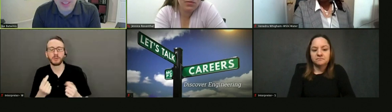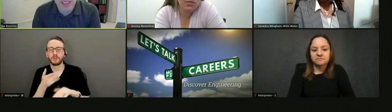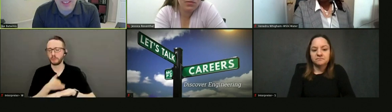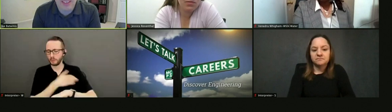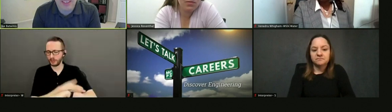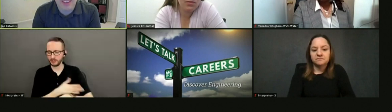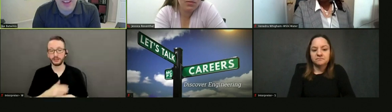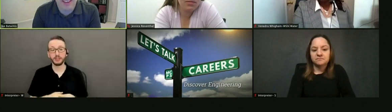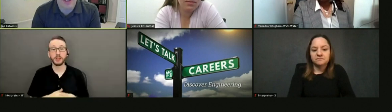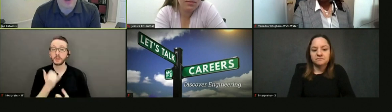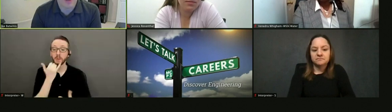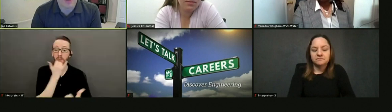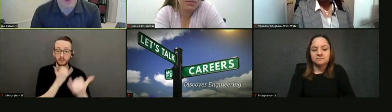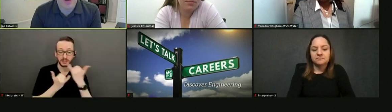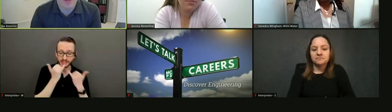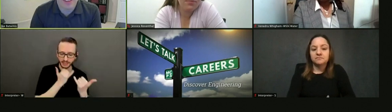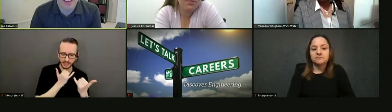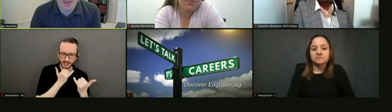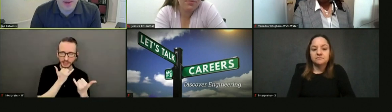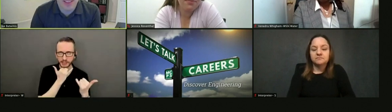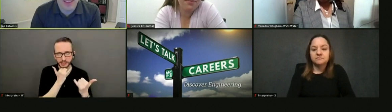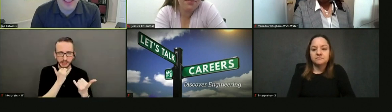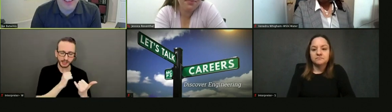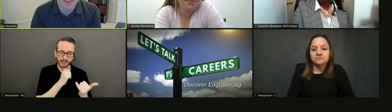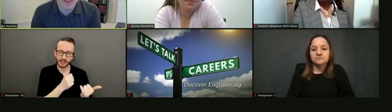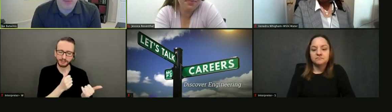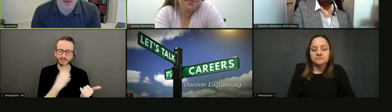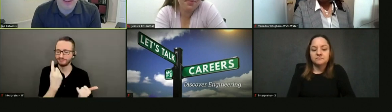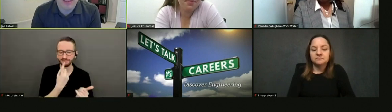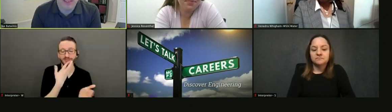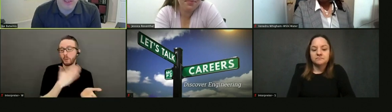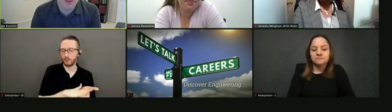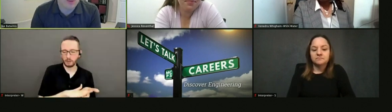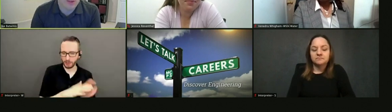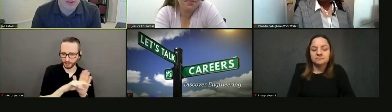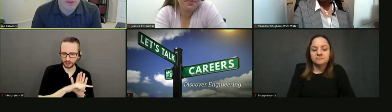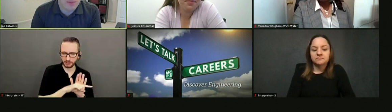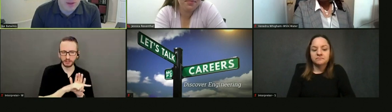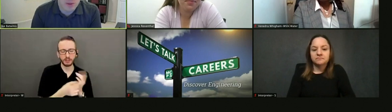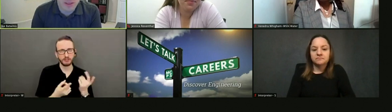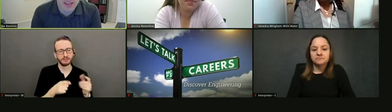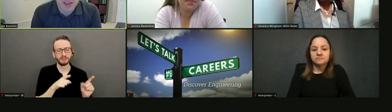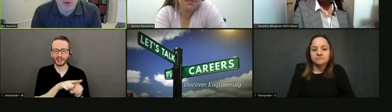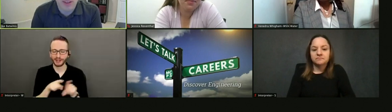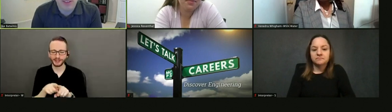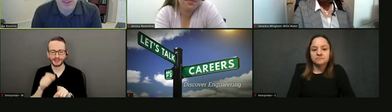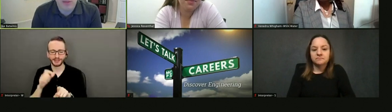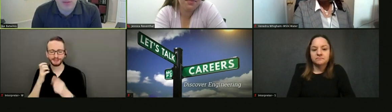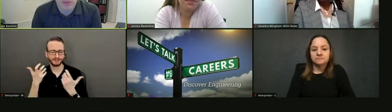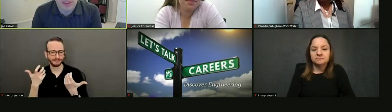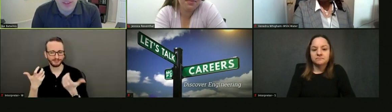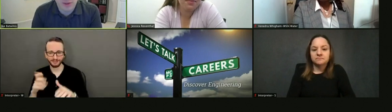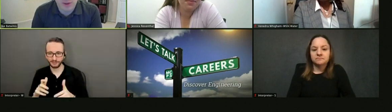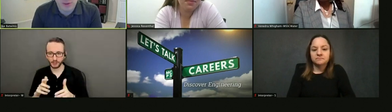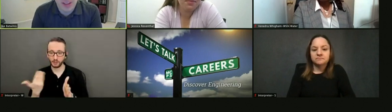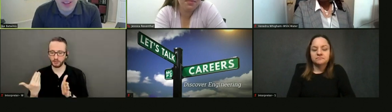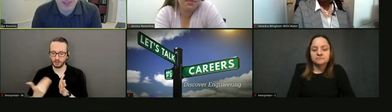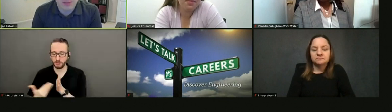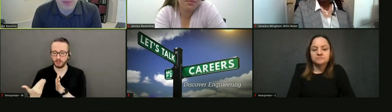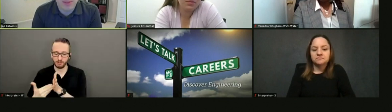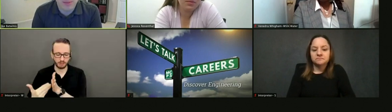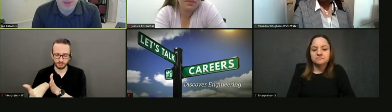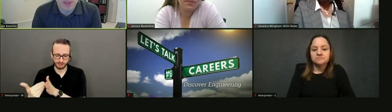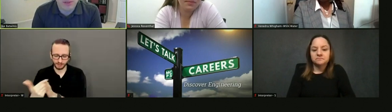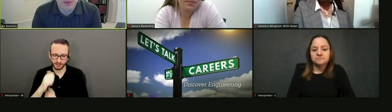So making mistakes is not necessarily a bad thing, but you also don't want to make them all the time, right? So you also want to